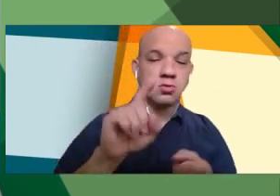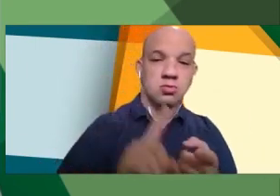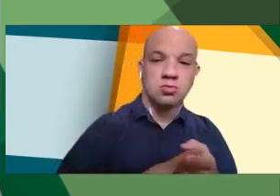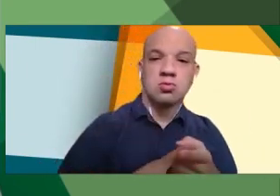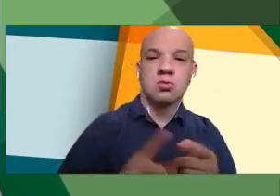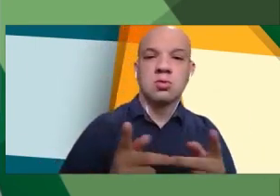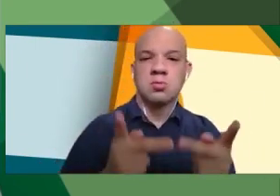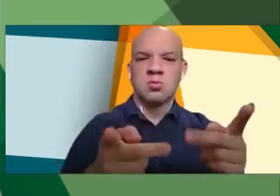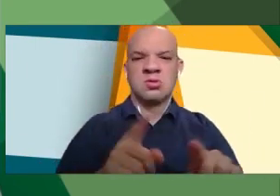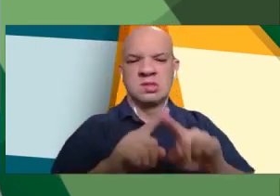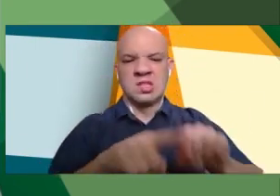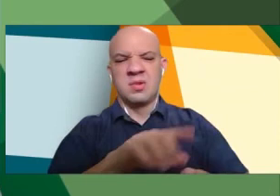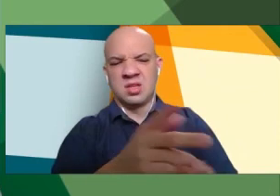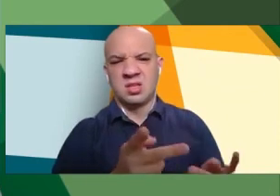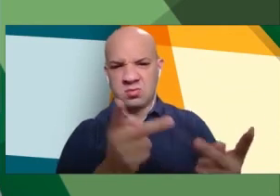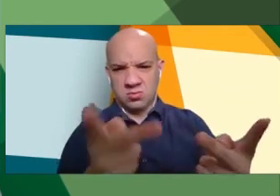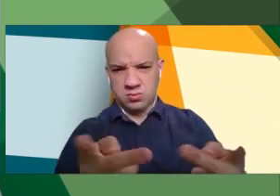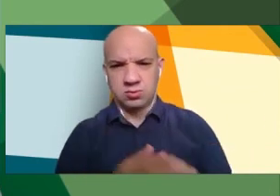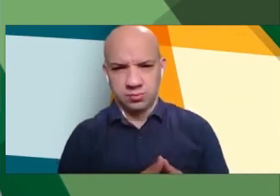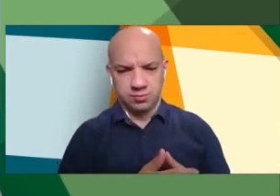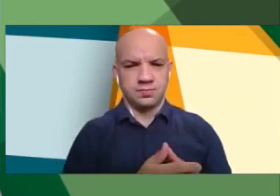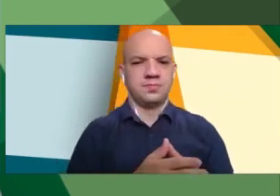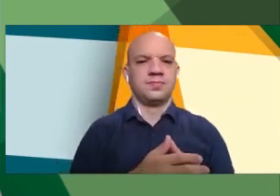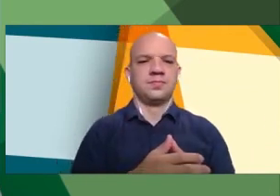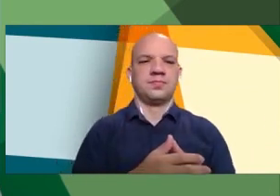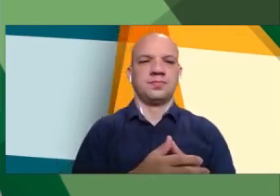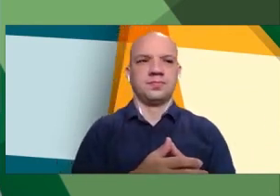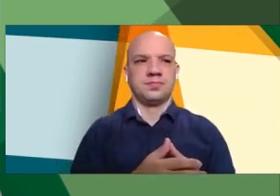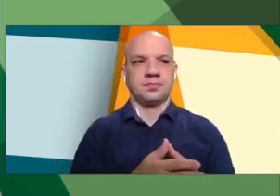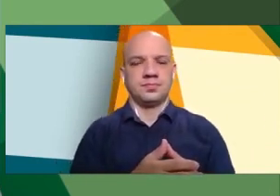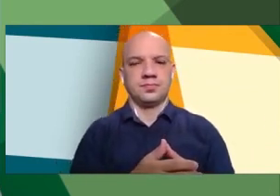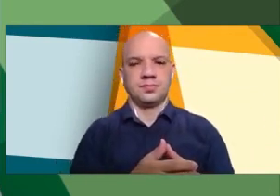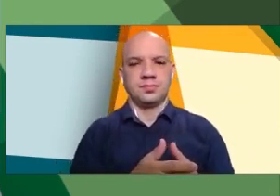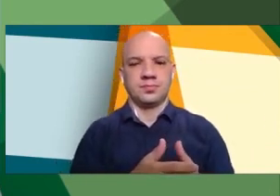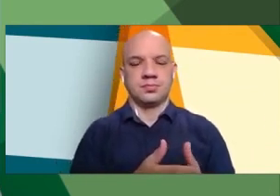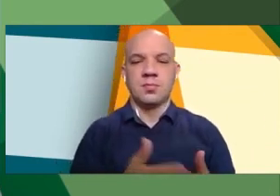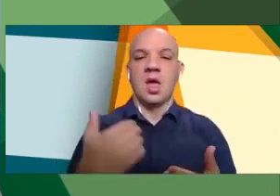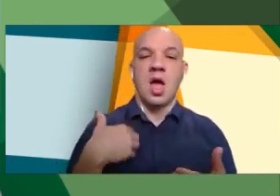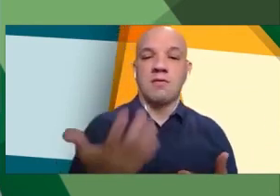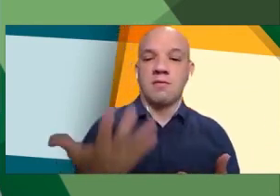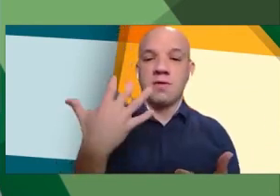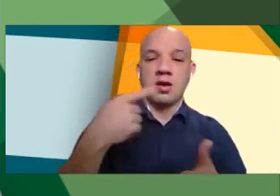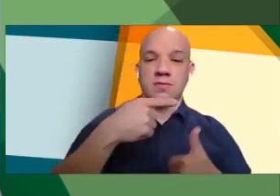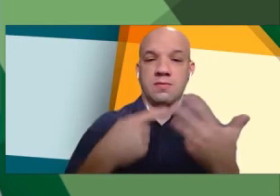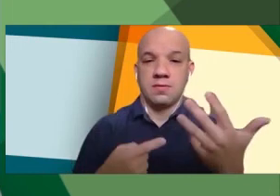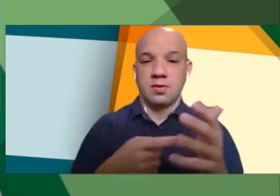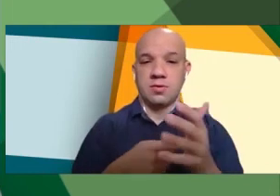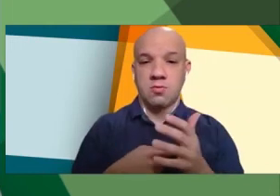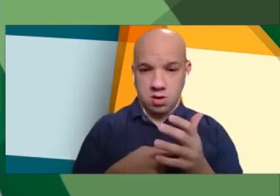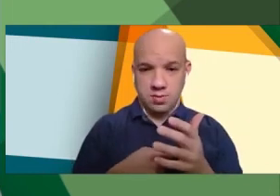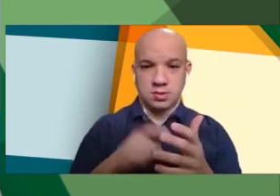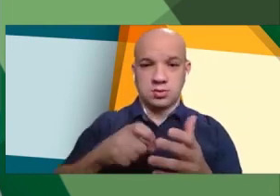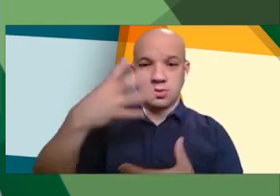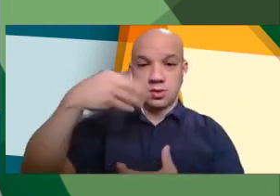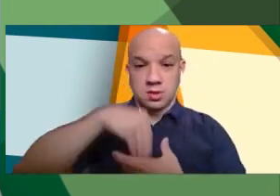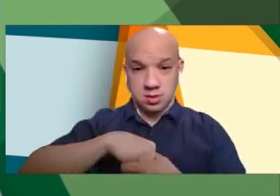on the proposed plan completeness. There are 5 requirements to be included in